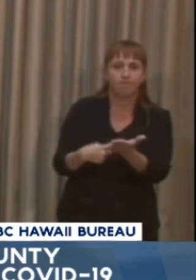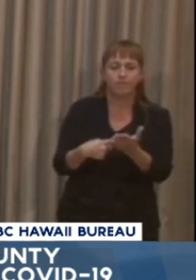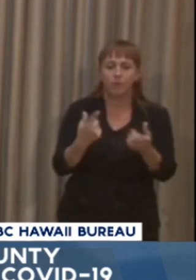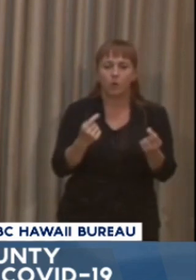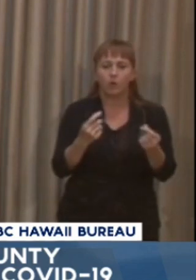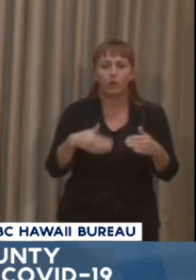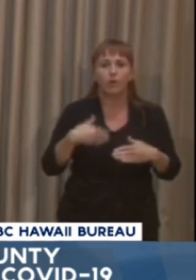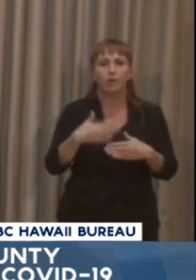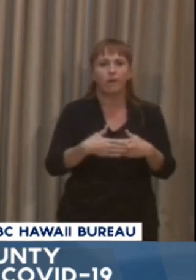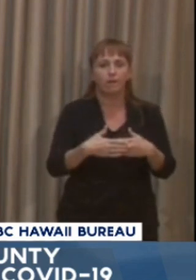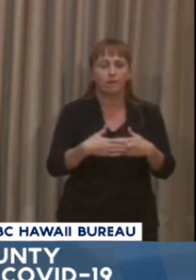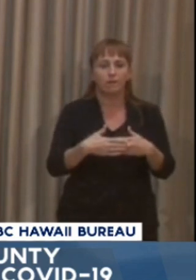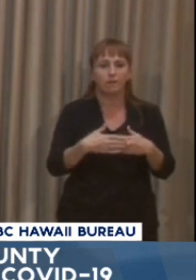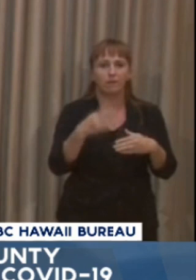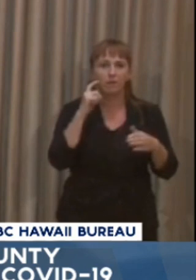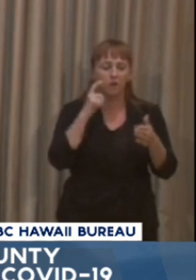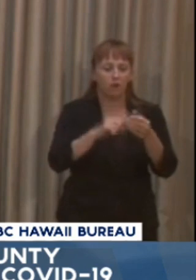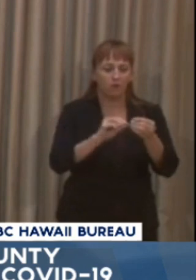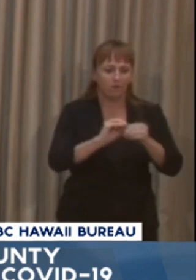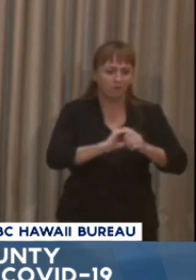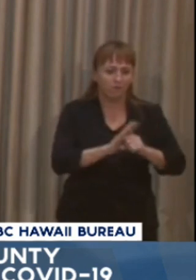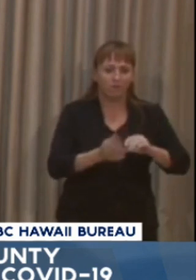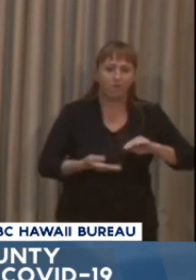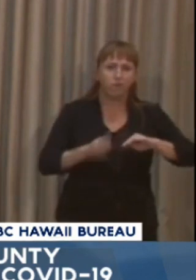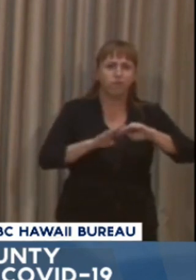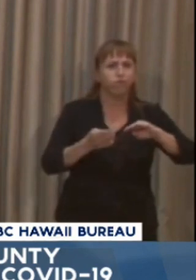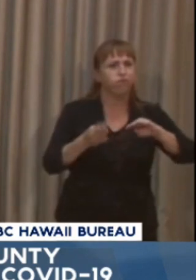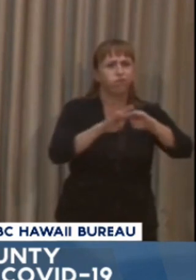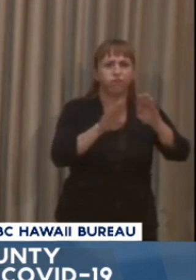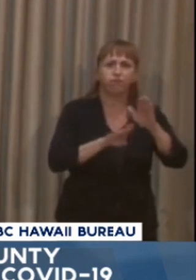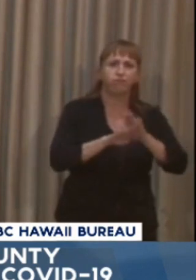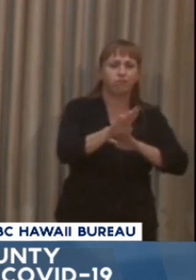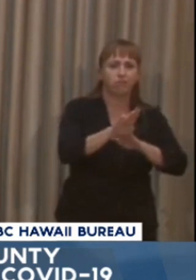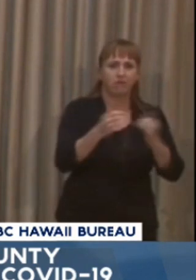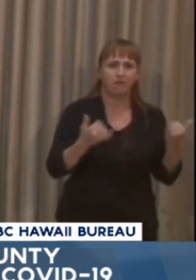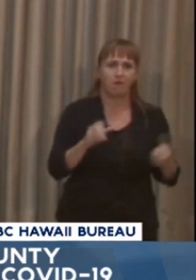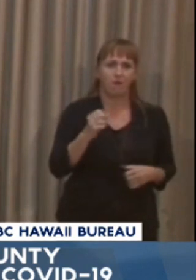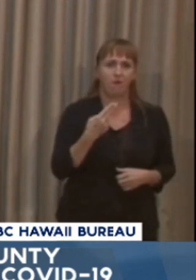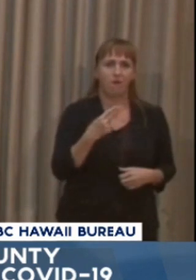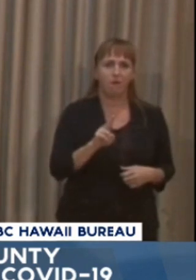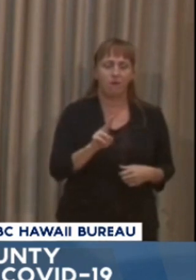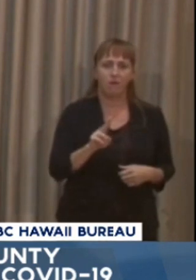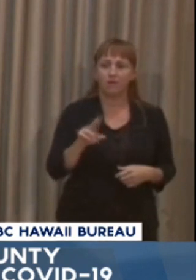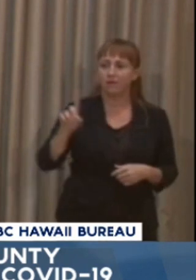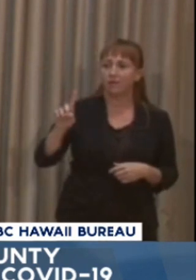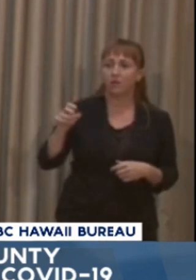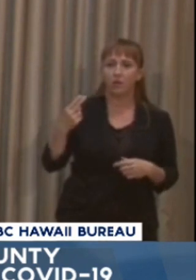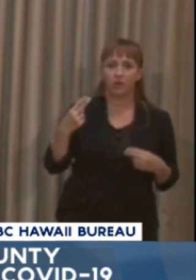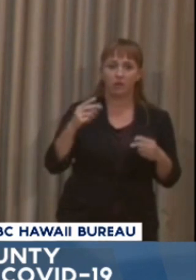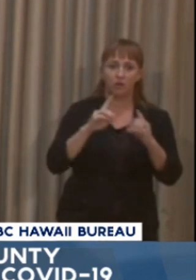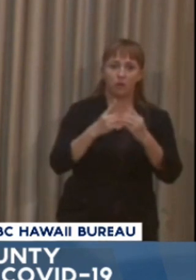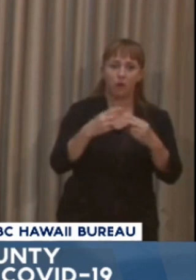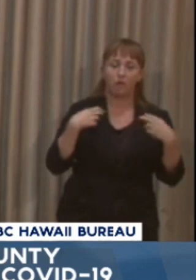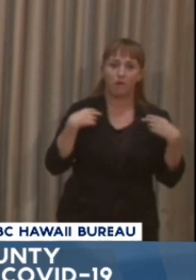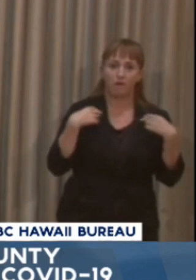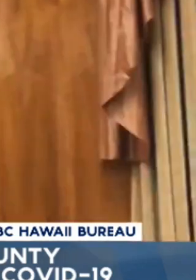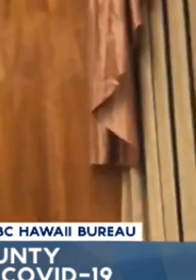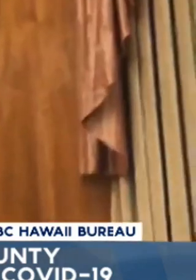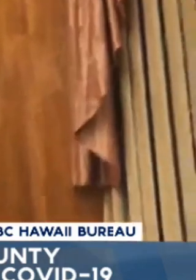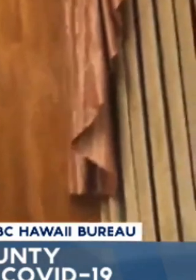that evening, he announced on Twitter that the results from his test came back